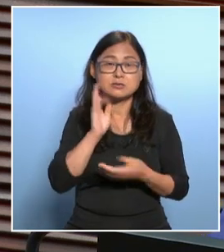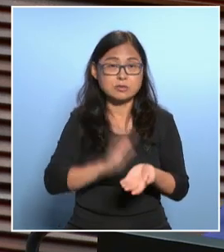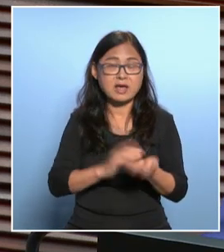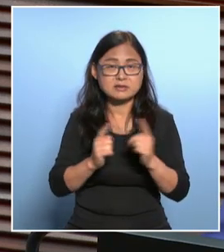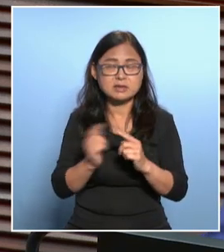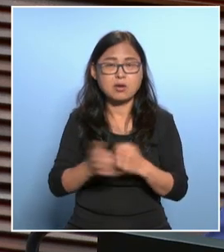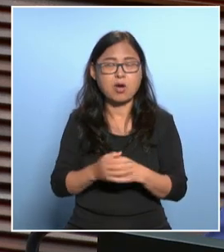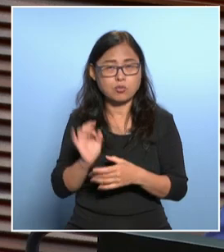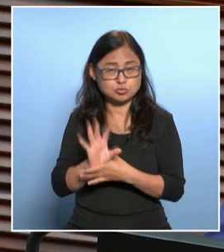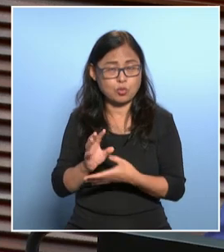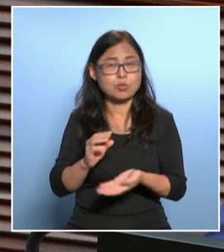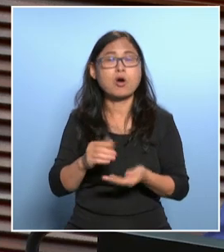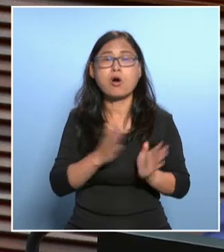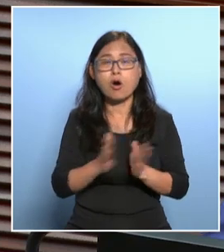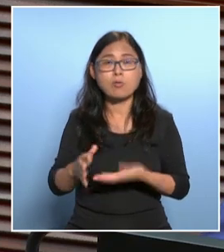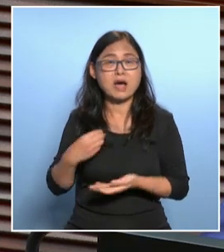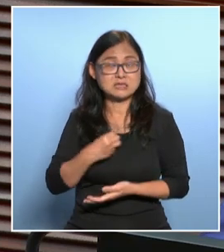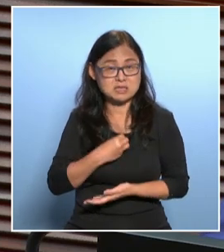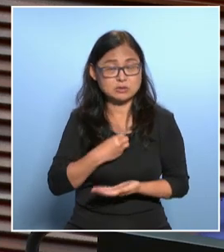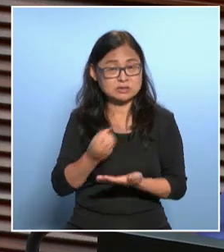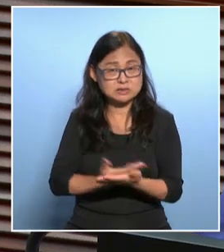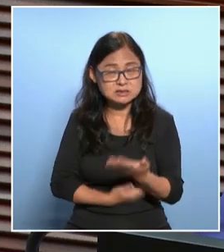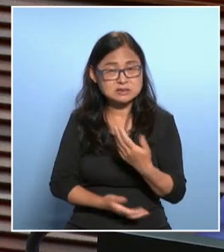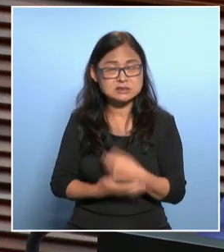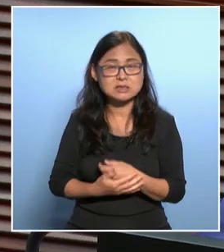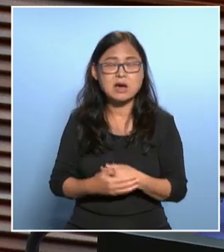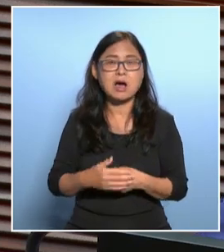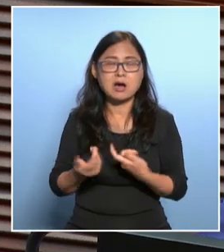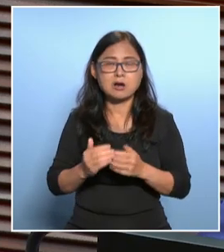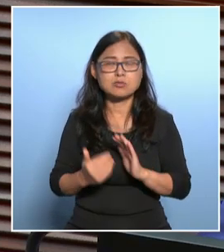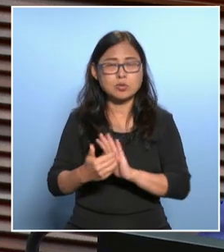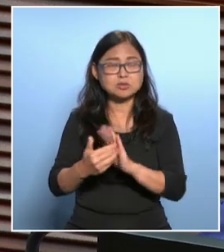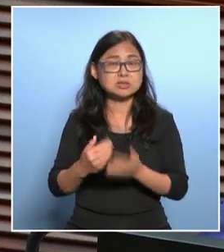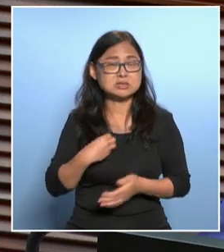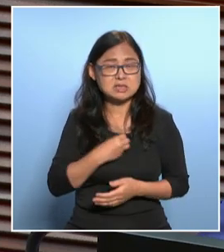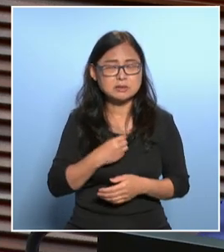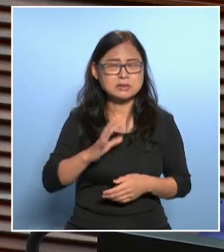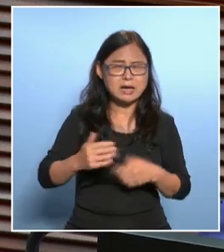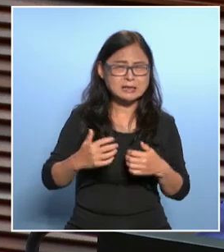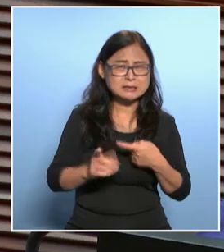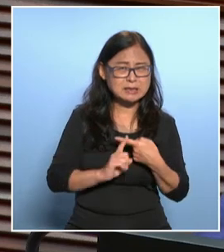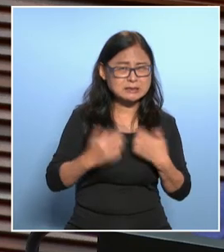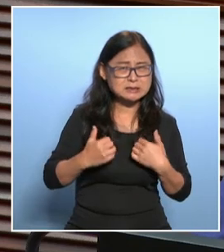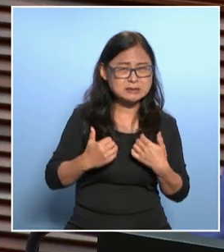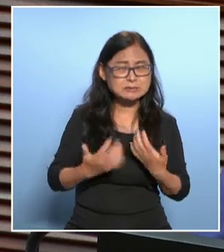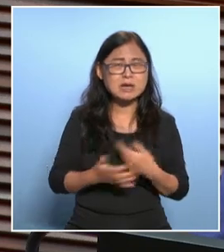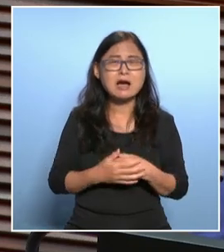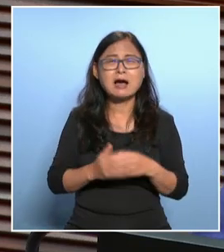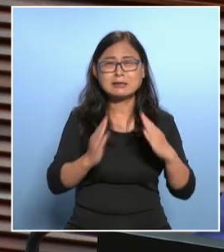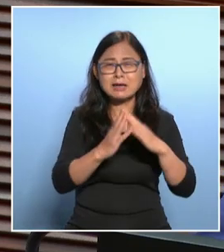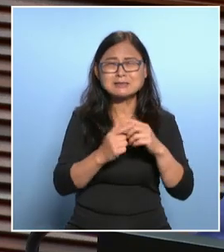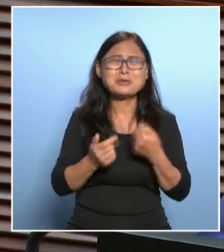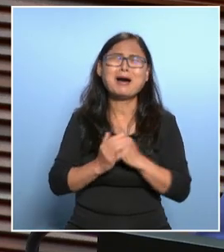public reception regarding AMDs? Second, if in the AMDs